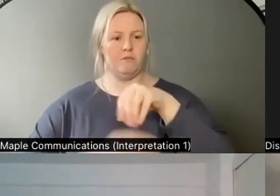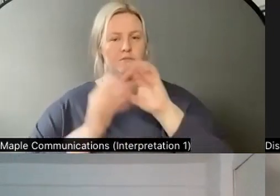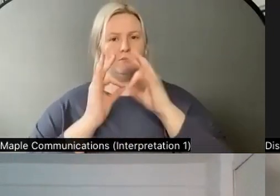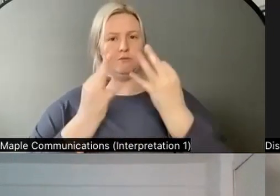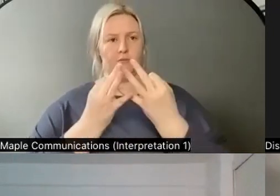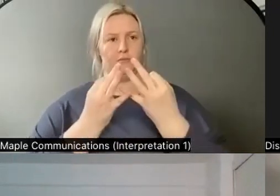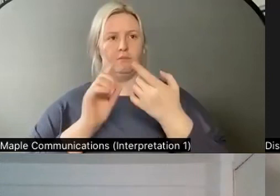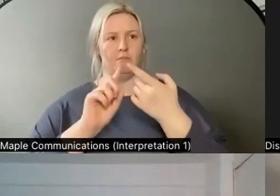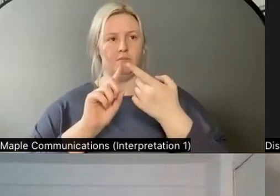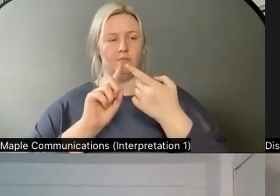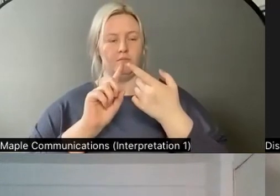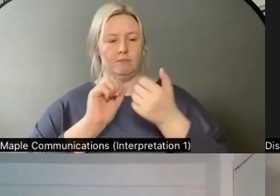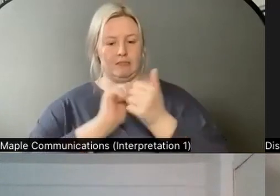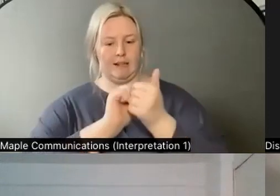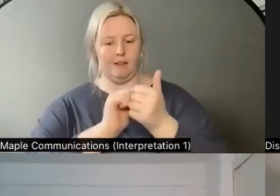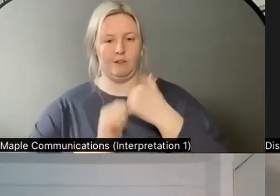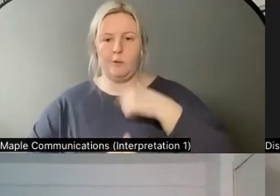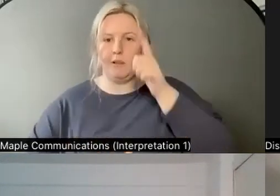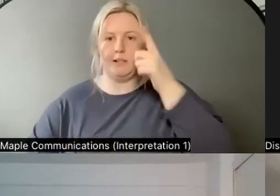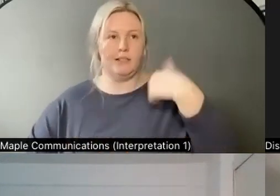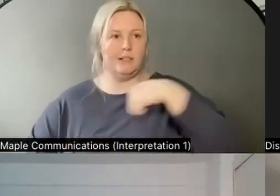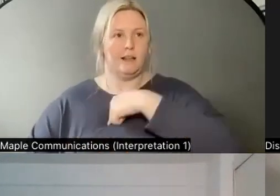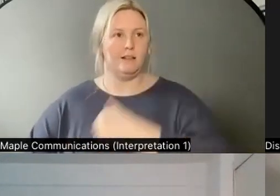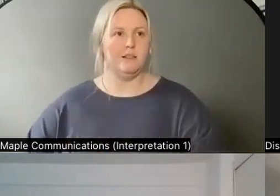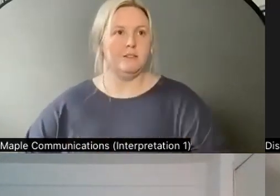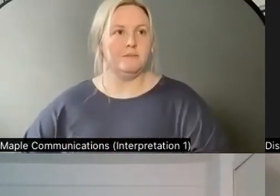us. Absolutely.